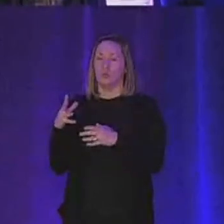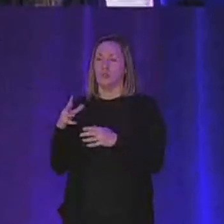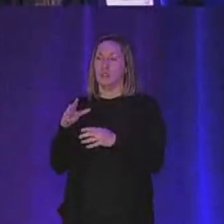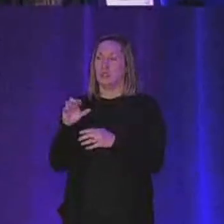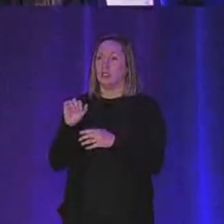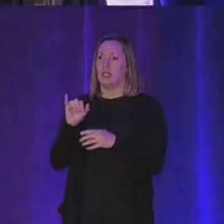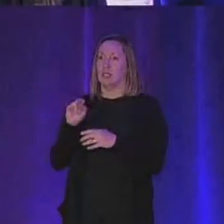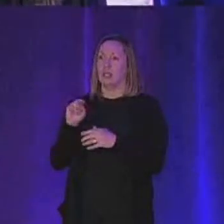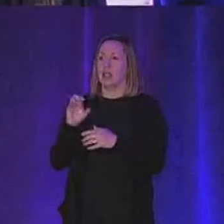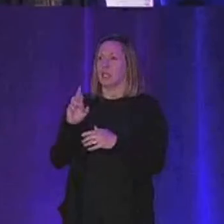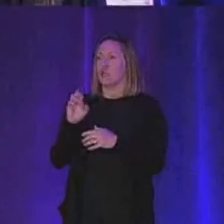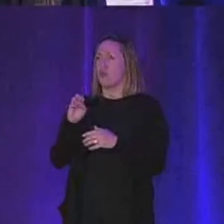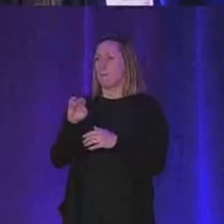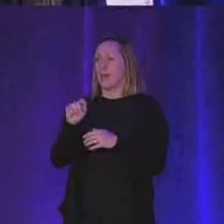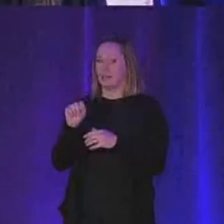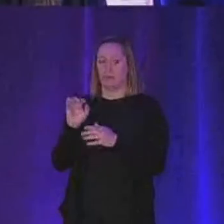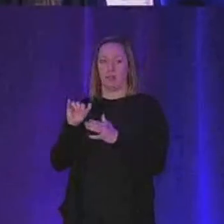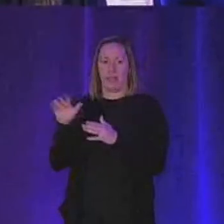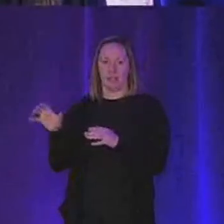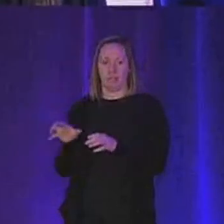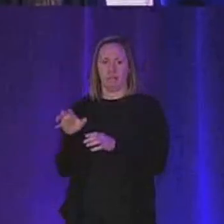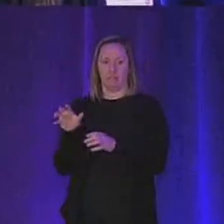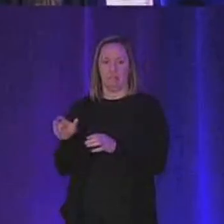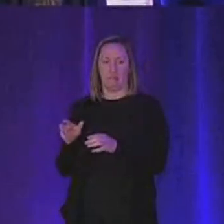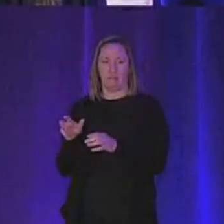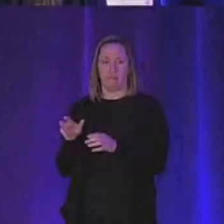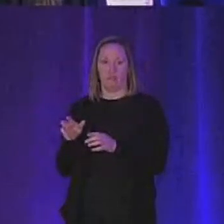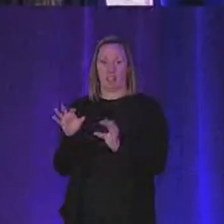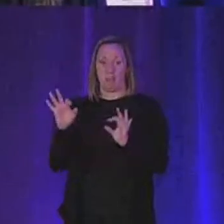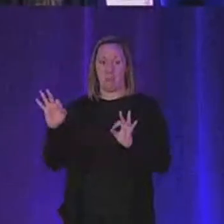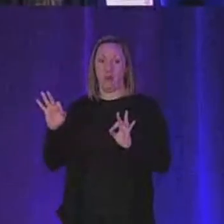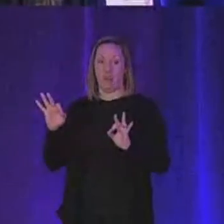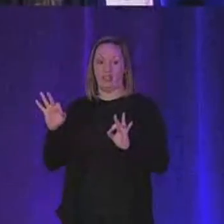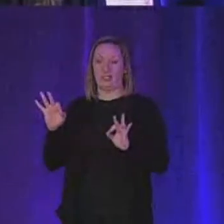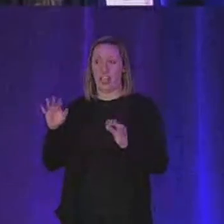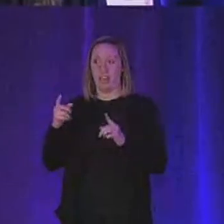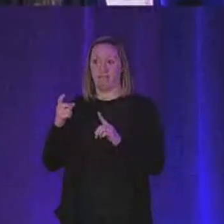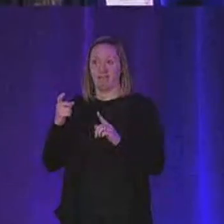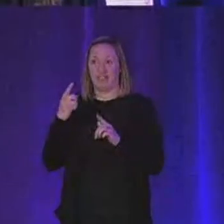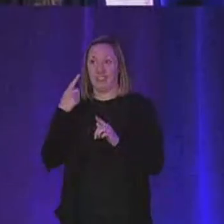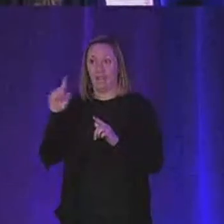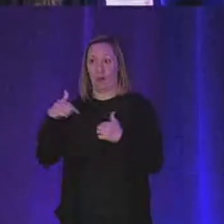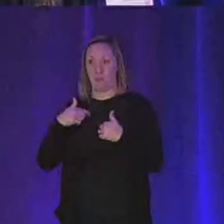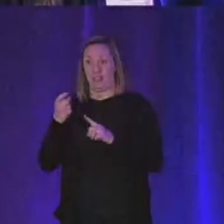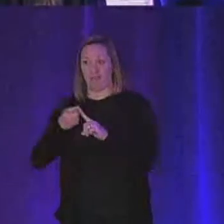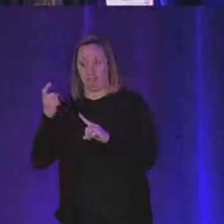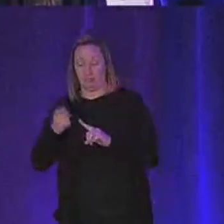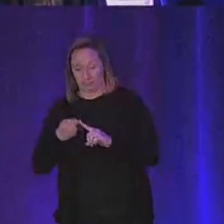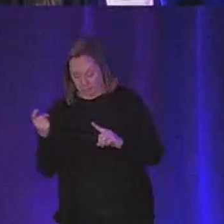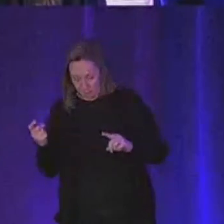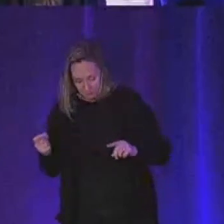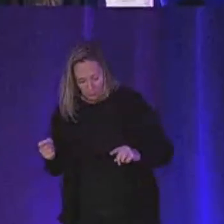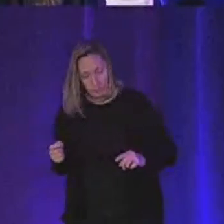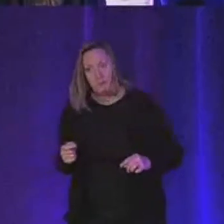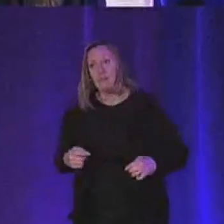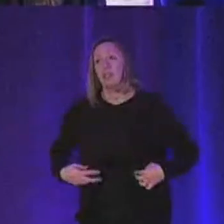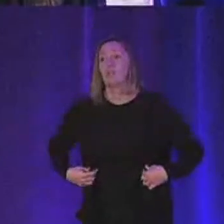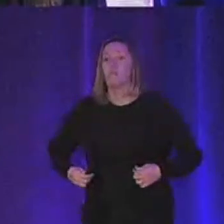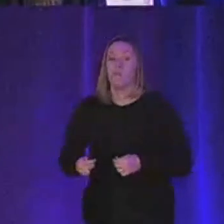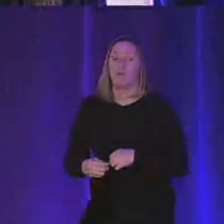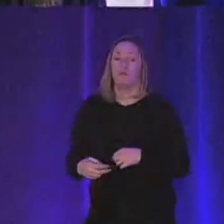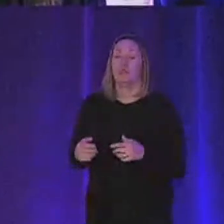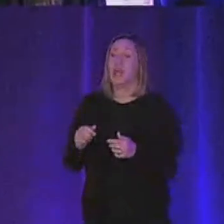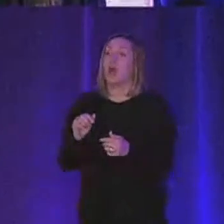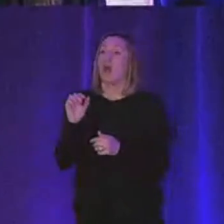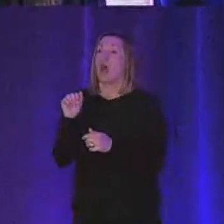let's now, oh, this is perfect. It actually did it for me. And okay, so now I want to append the